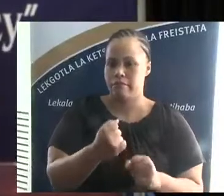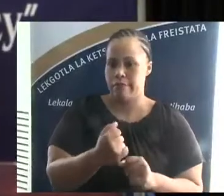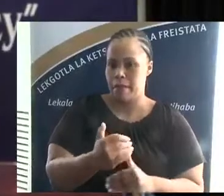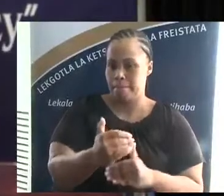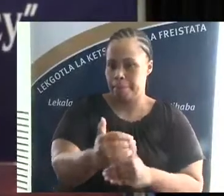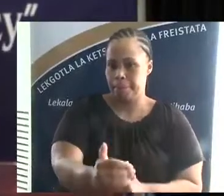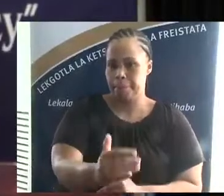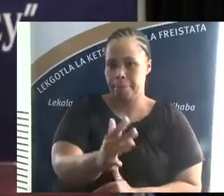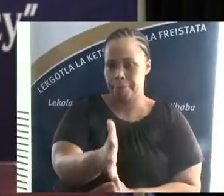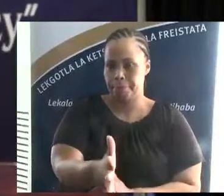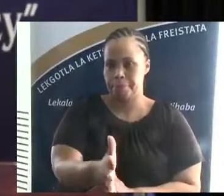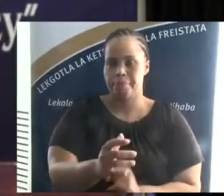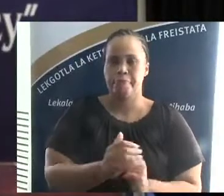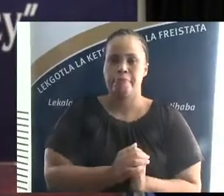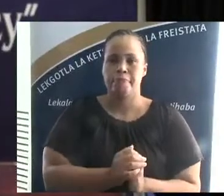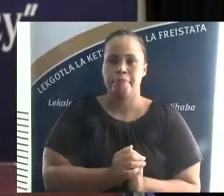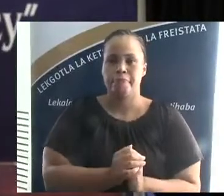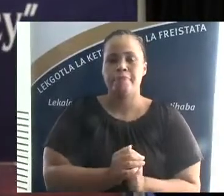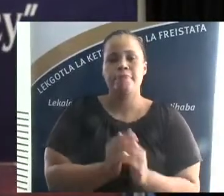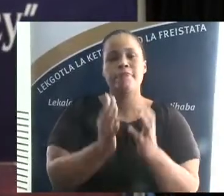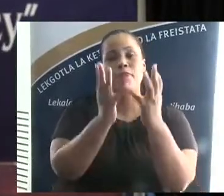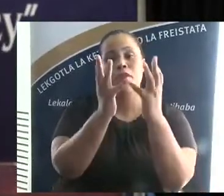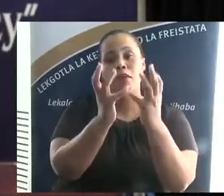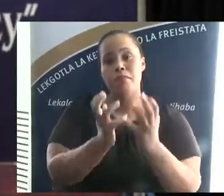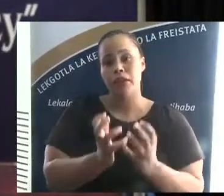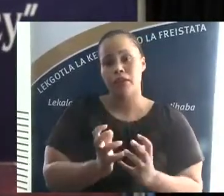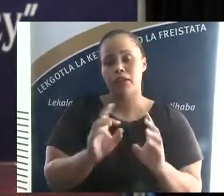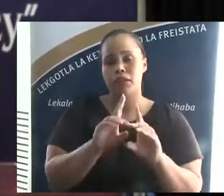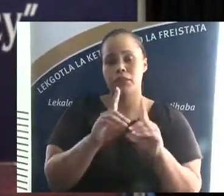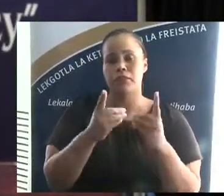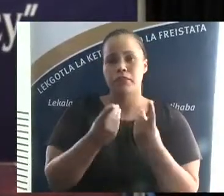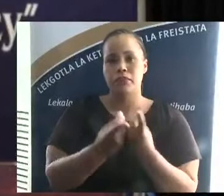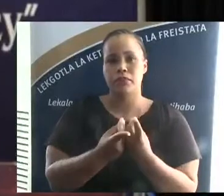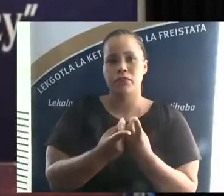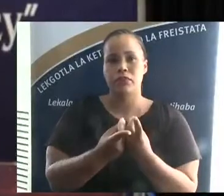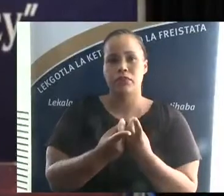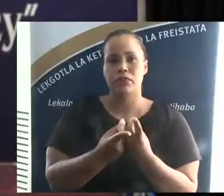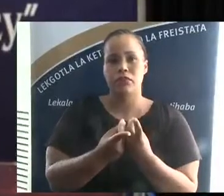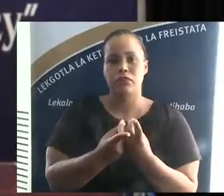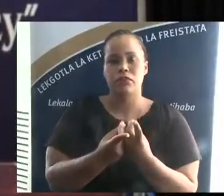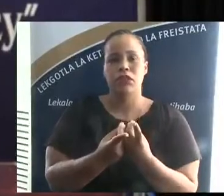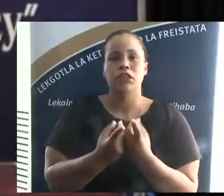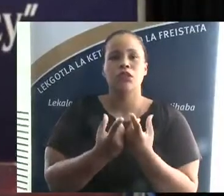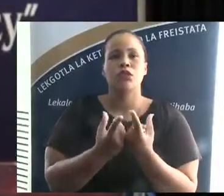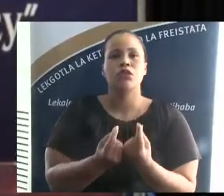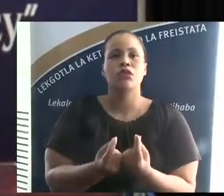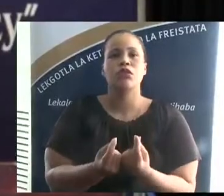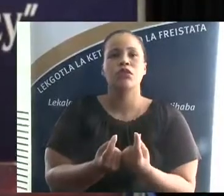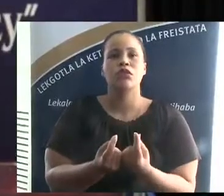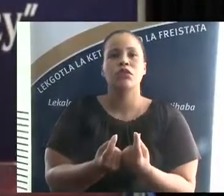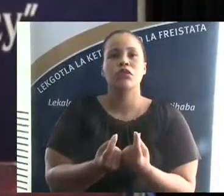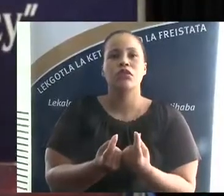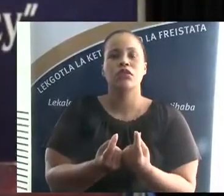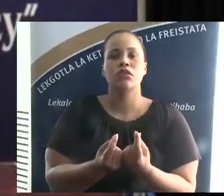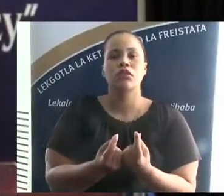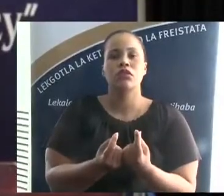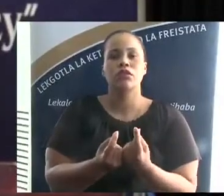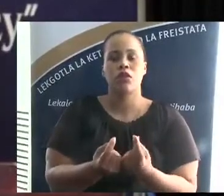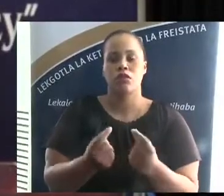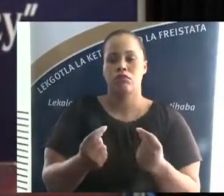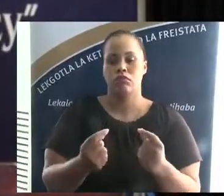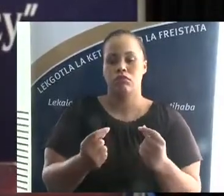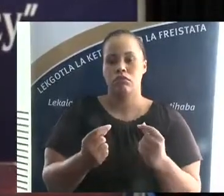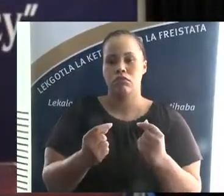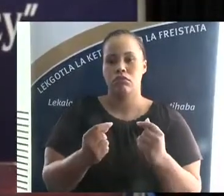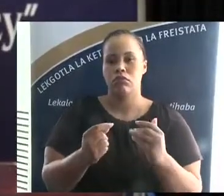framework. In the main, the budget allocation to the department provides for the implementation of the comprehensive human settlement